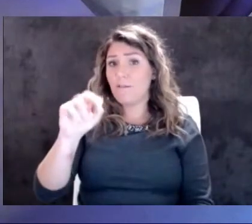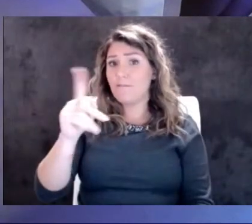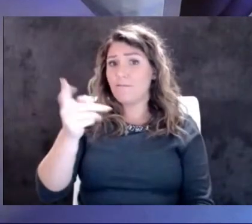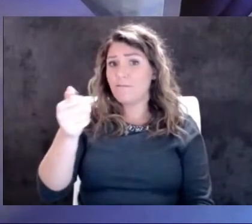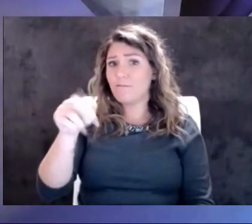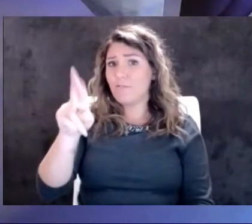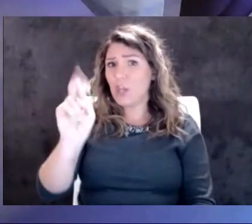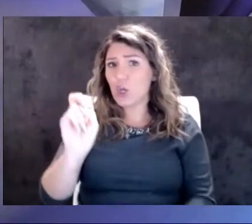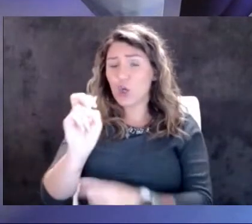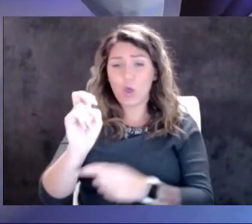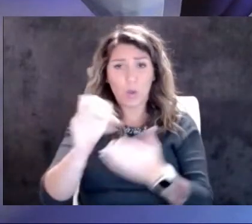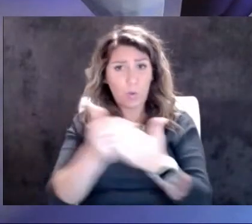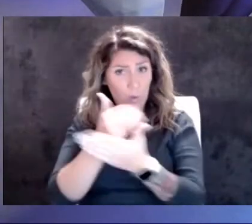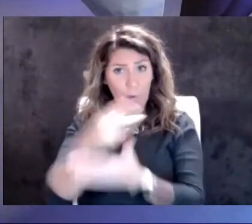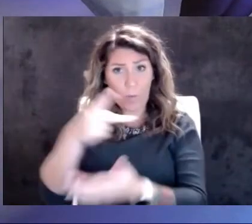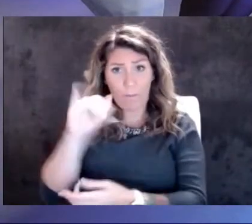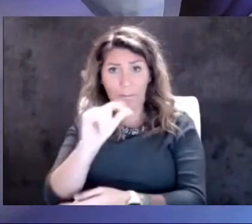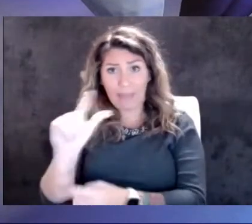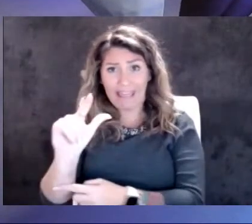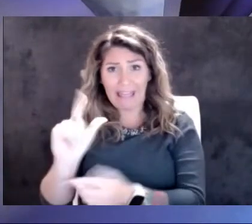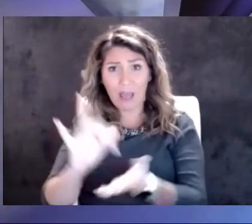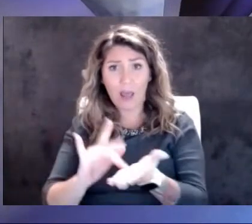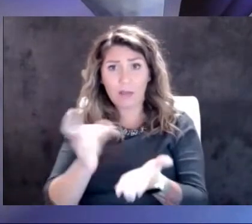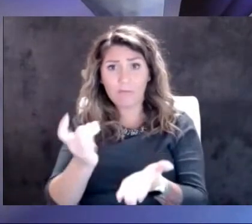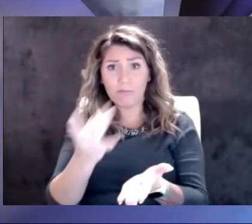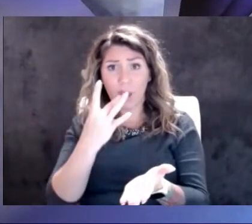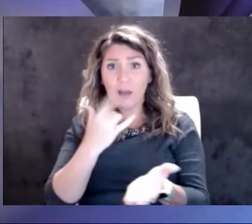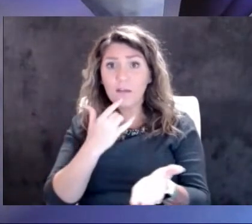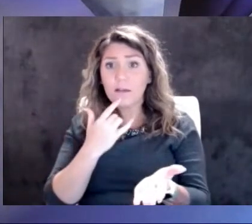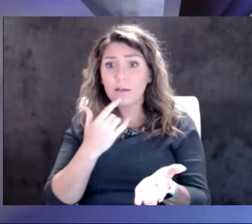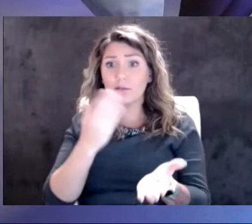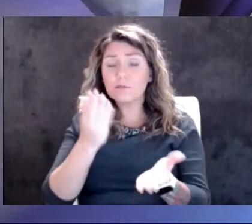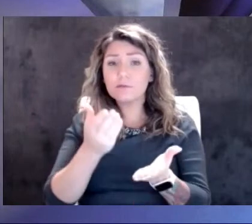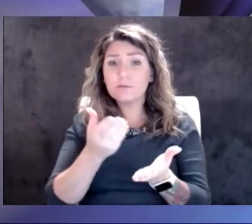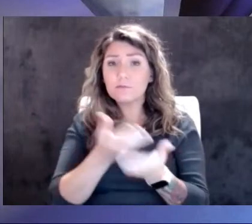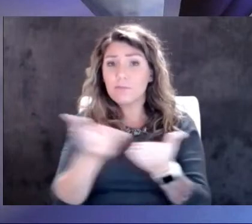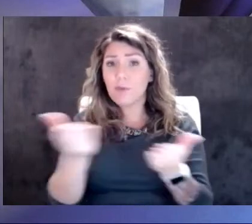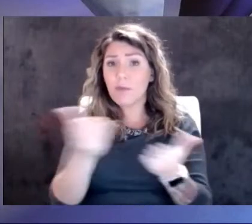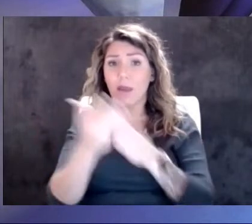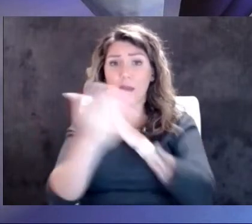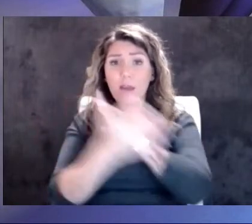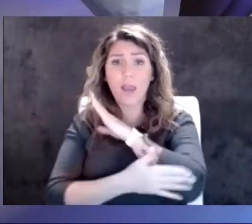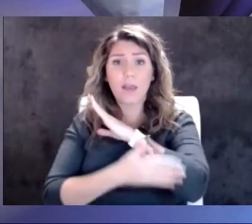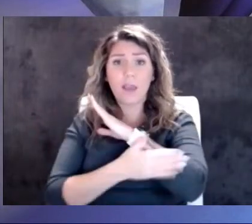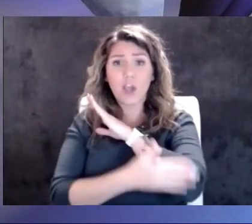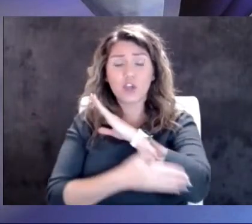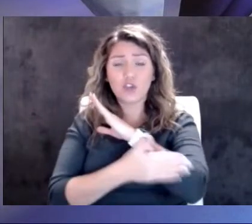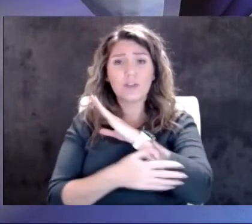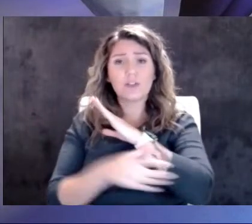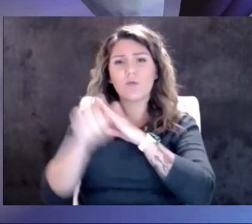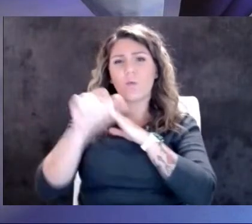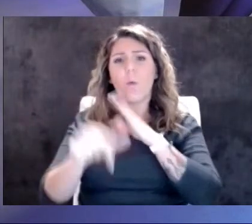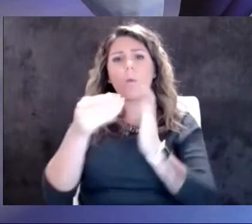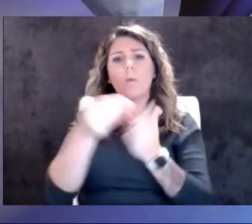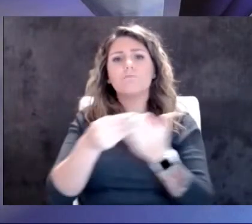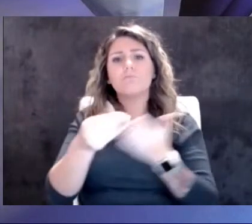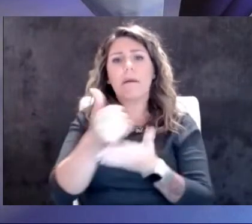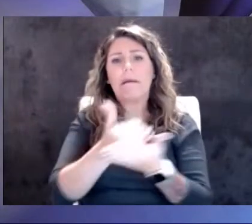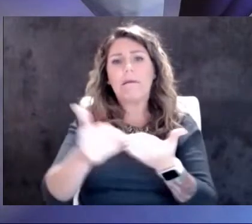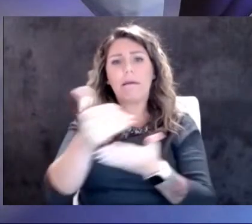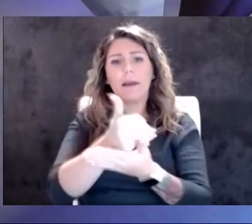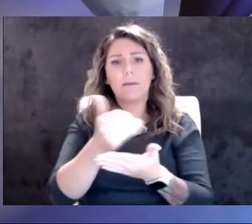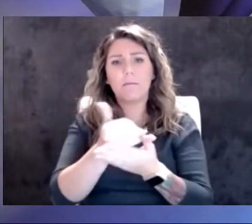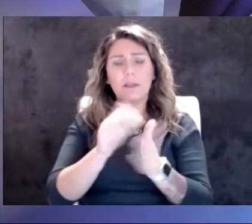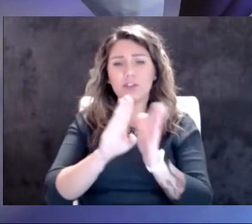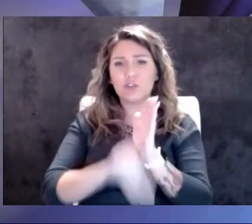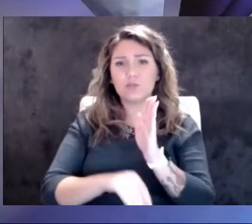pill, they're going to supply it to countries with, low income countries much, much cheaper, because